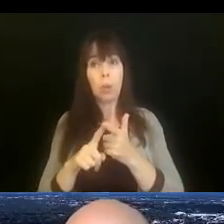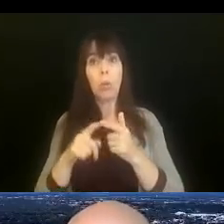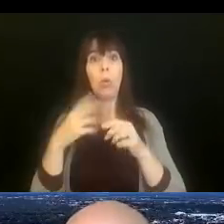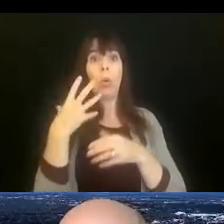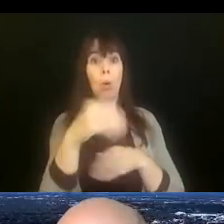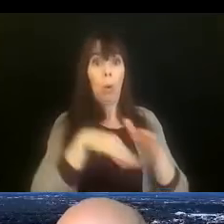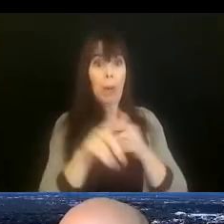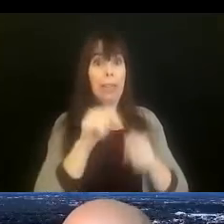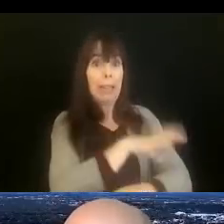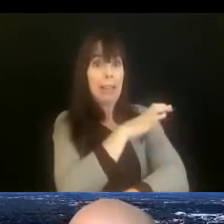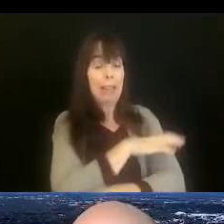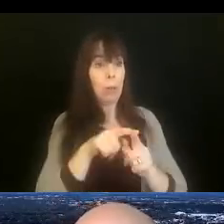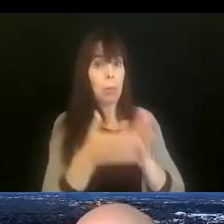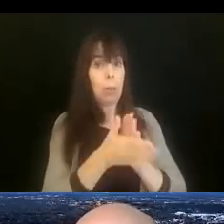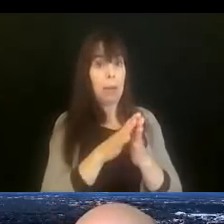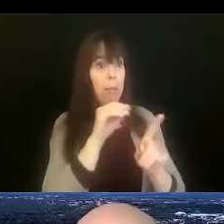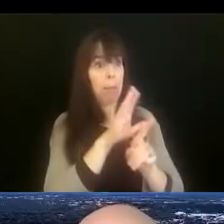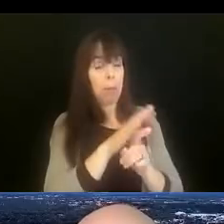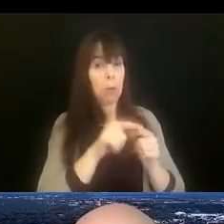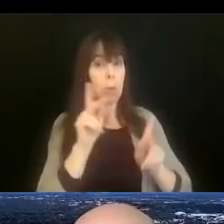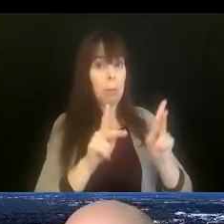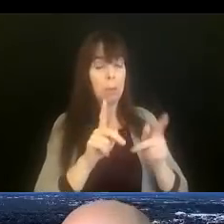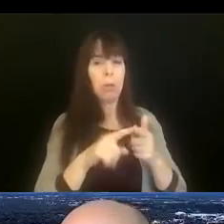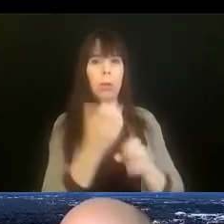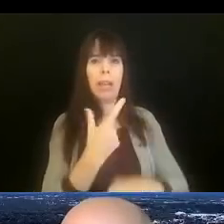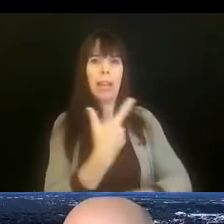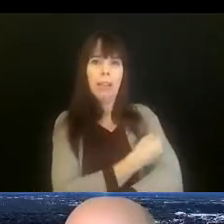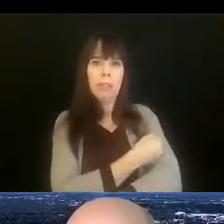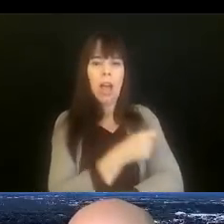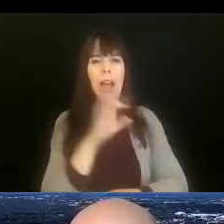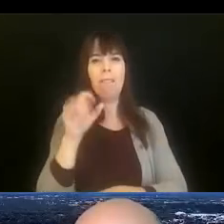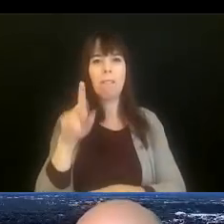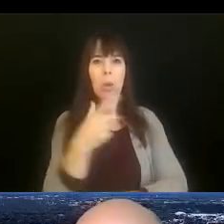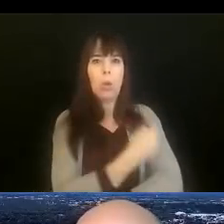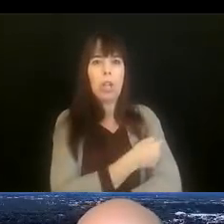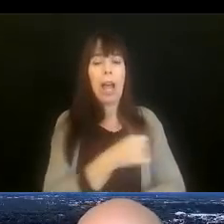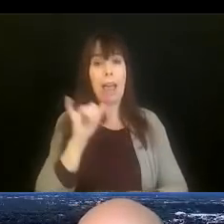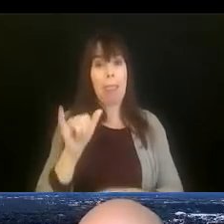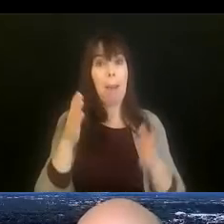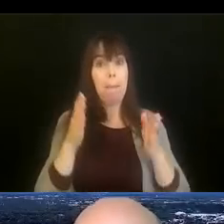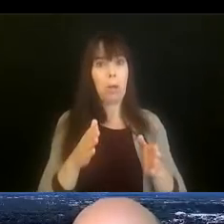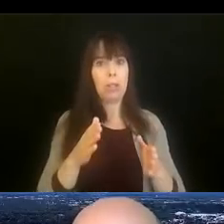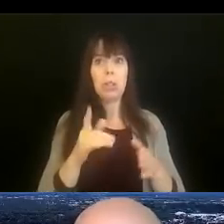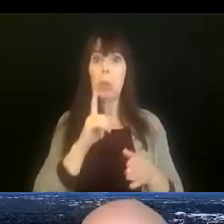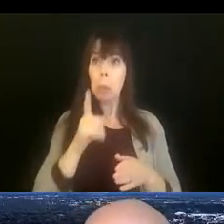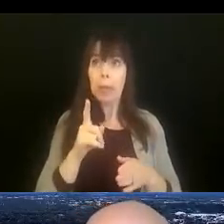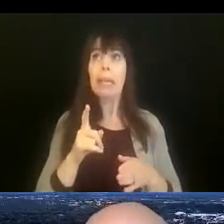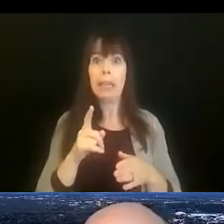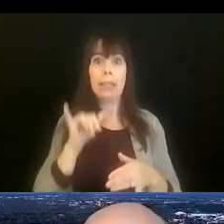themselves to receive a flu shot. And this particular individual is actually really isolating in